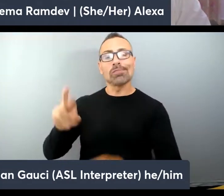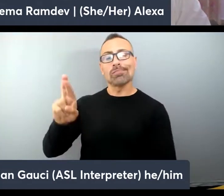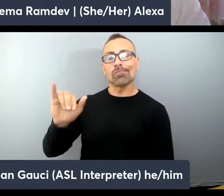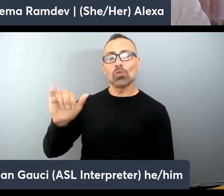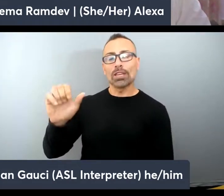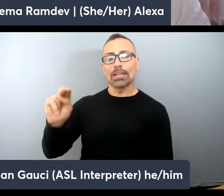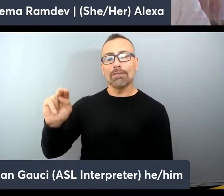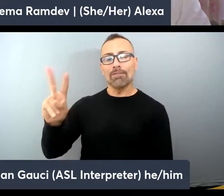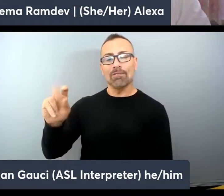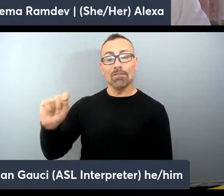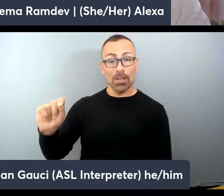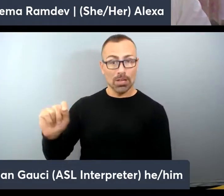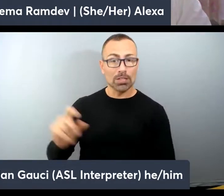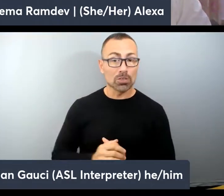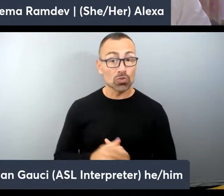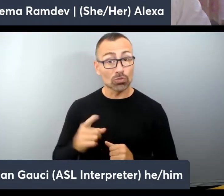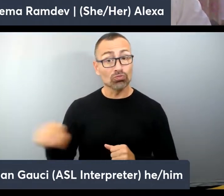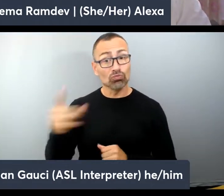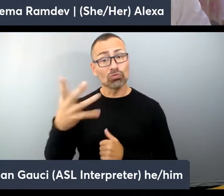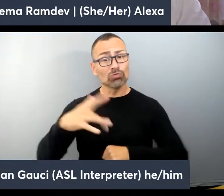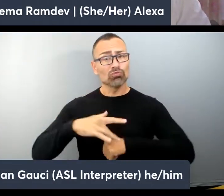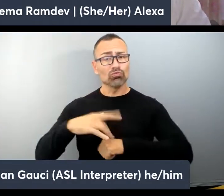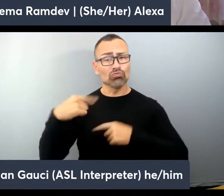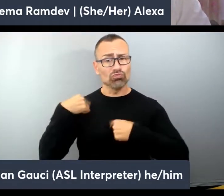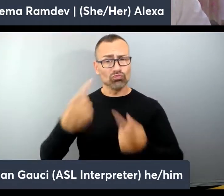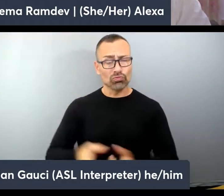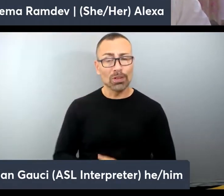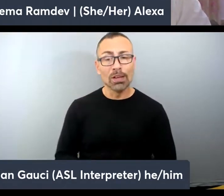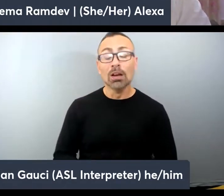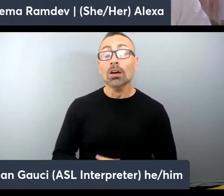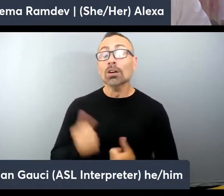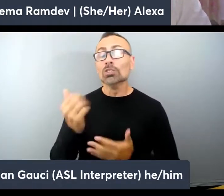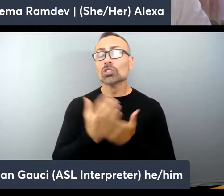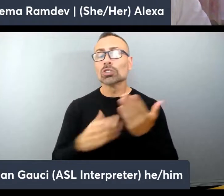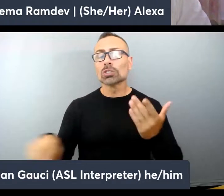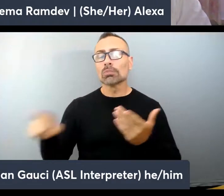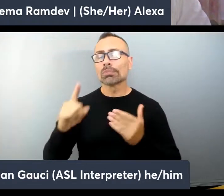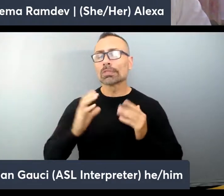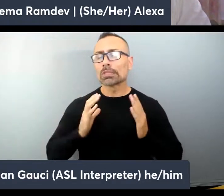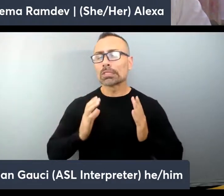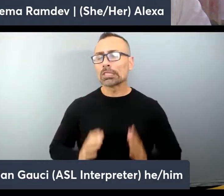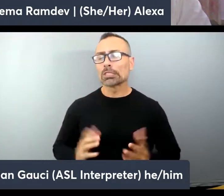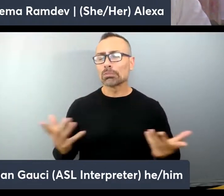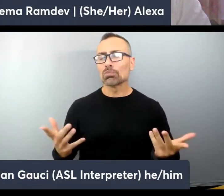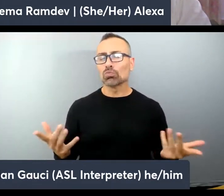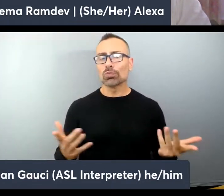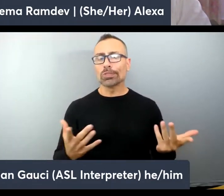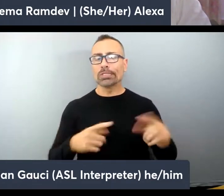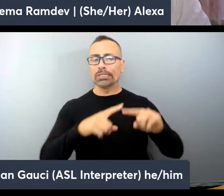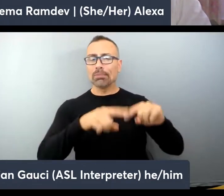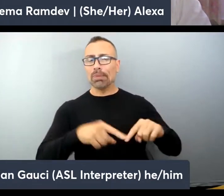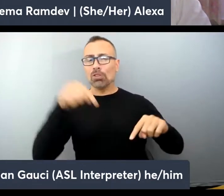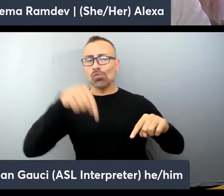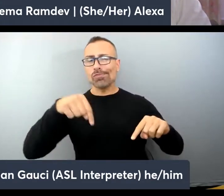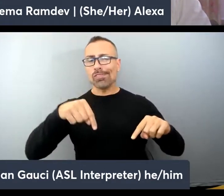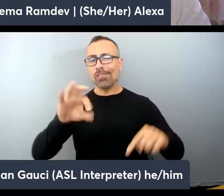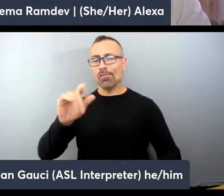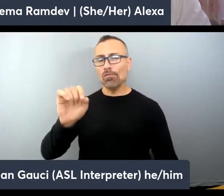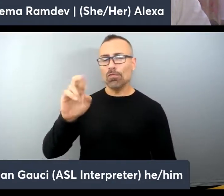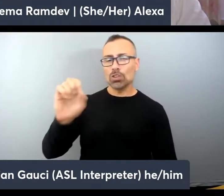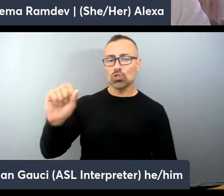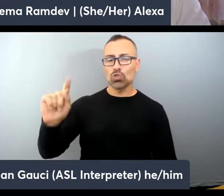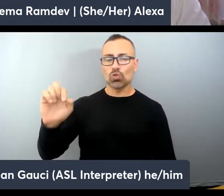mention what a couple of our customers are using Feature Store for. And one great example is